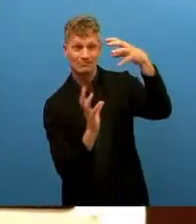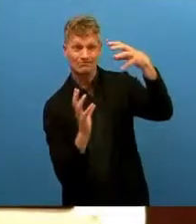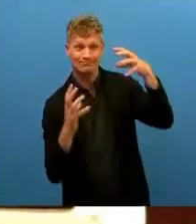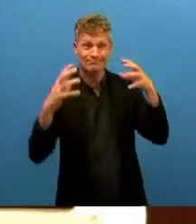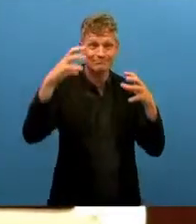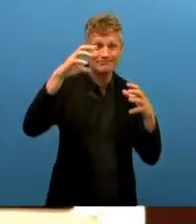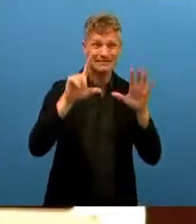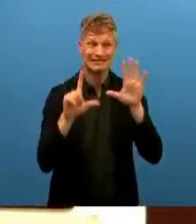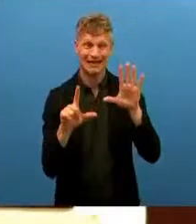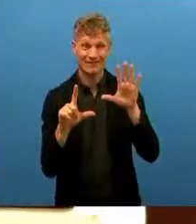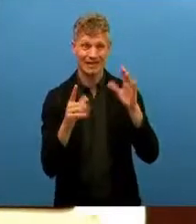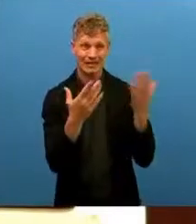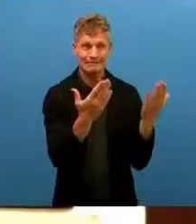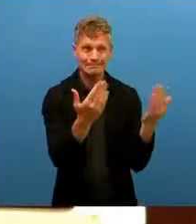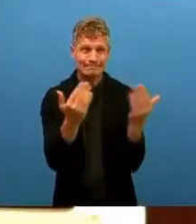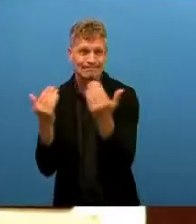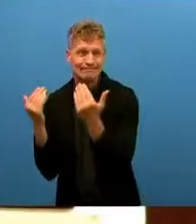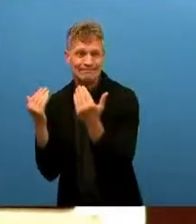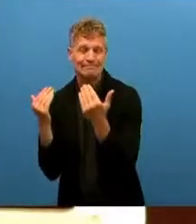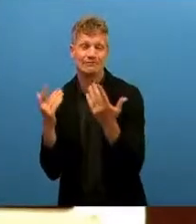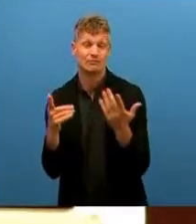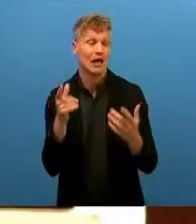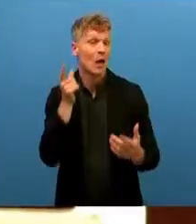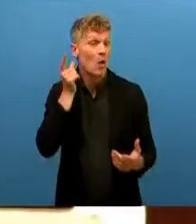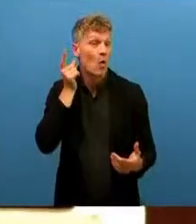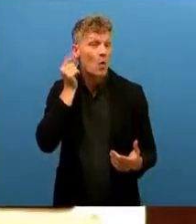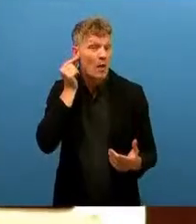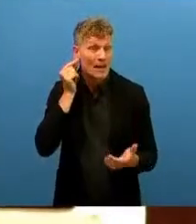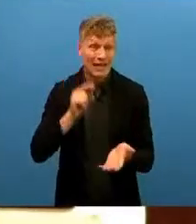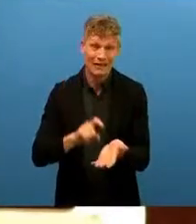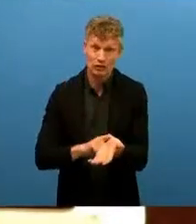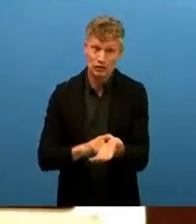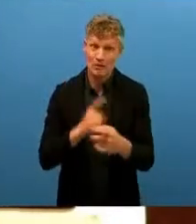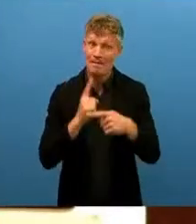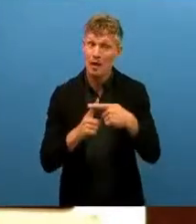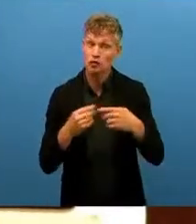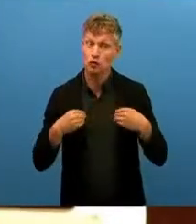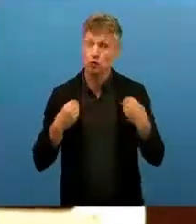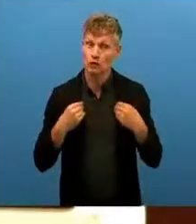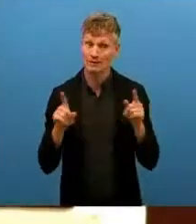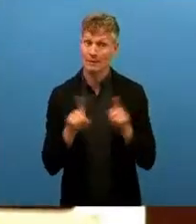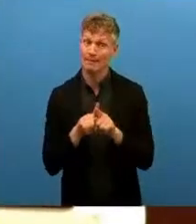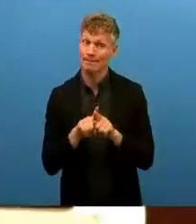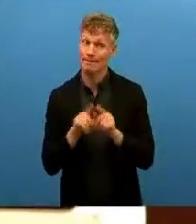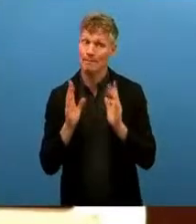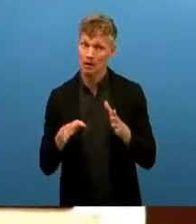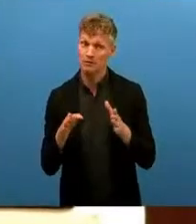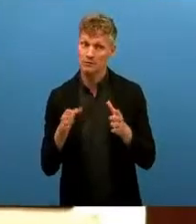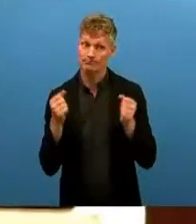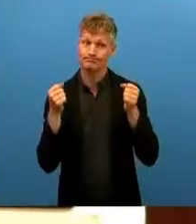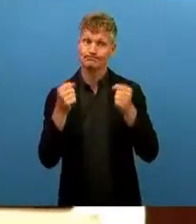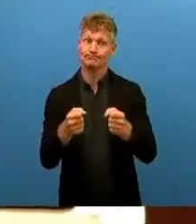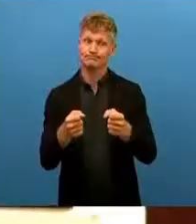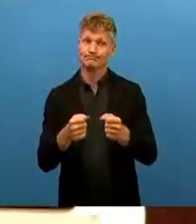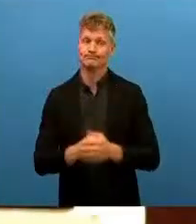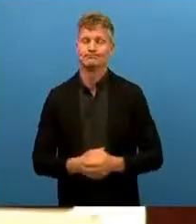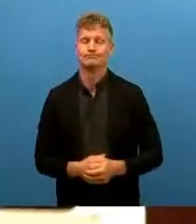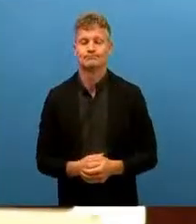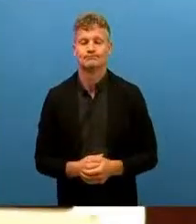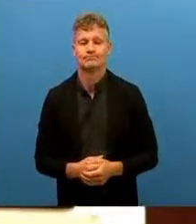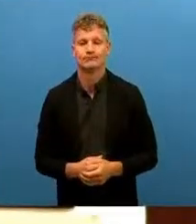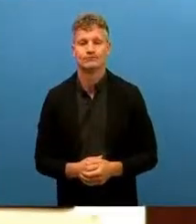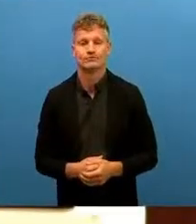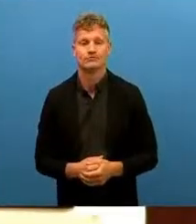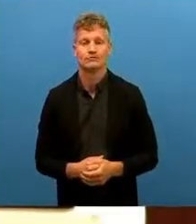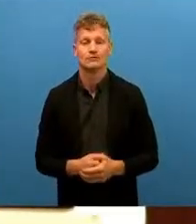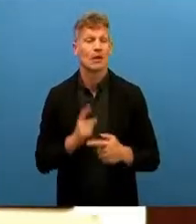without saying that Indigenous women, as well as youth, must have a seat at the table. In no circumstance can we tolerate